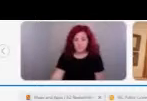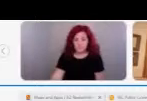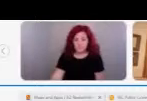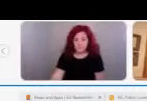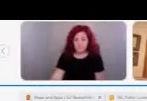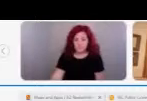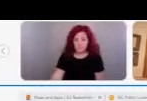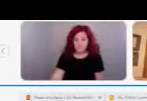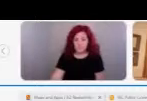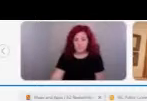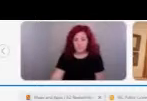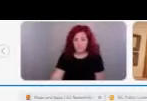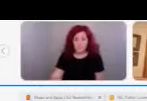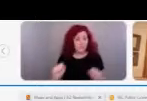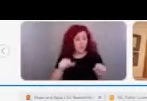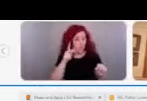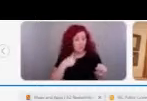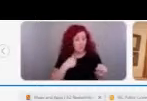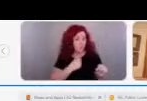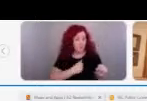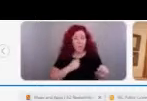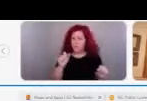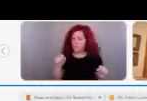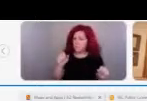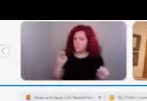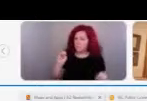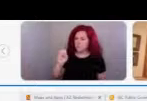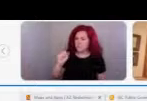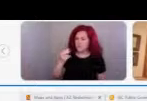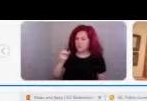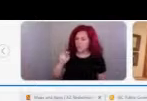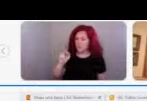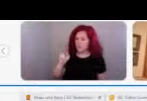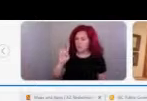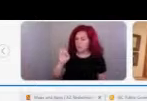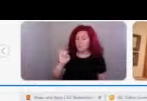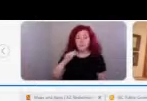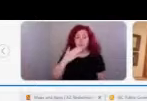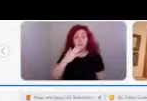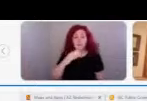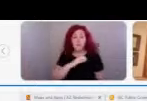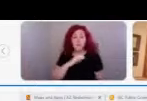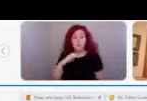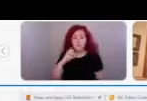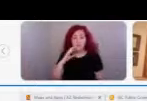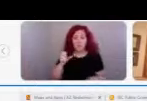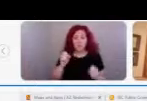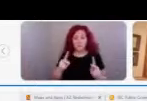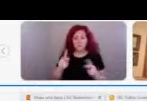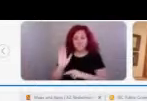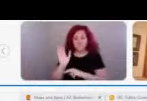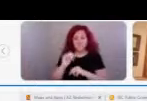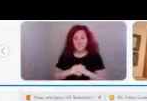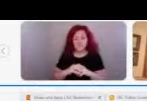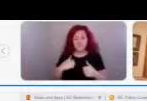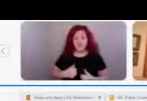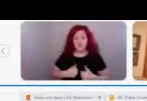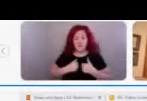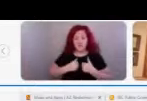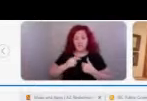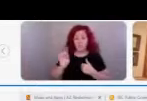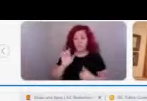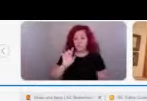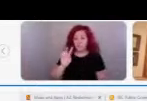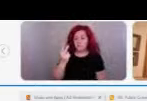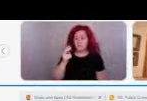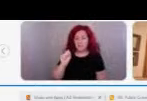can you hear me i'm sorry yes miss hernandez thank you commission for the chance to speak i live on